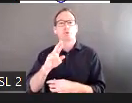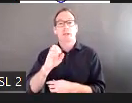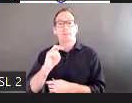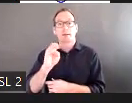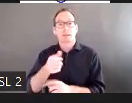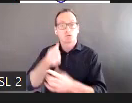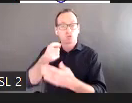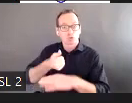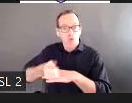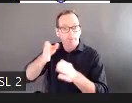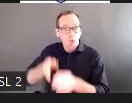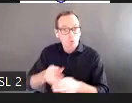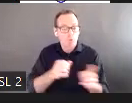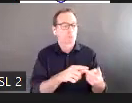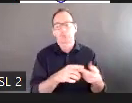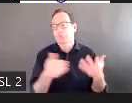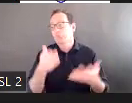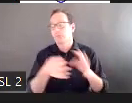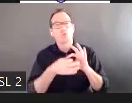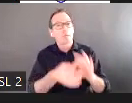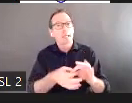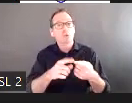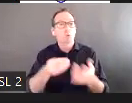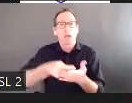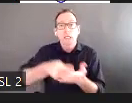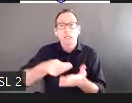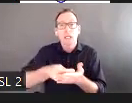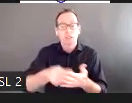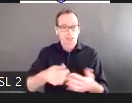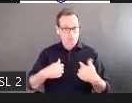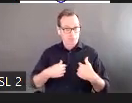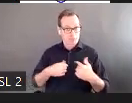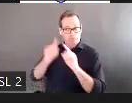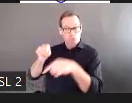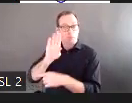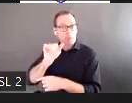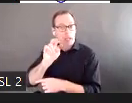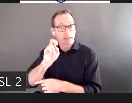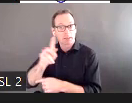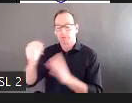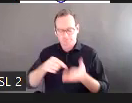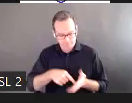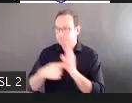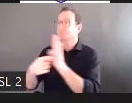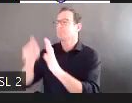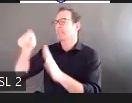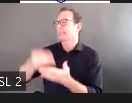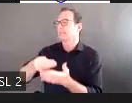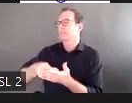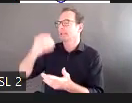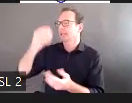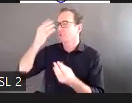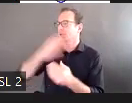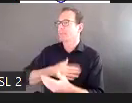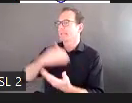to the banks for records? Am I writing warrants? Am I arresting? Are we putting people on terms or undertakings for that